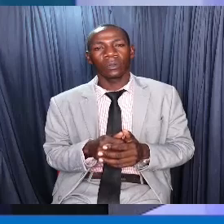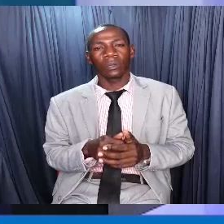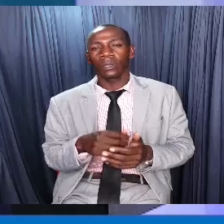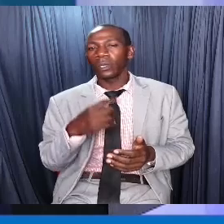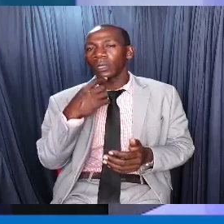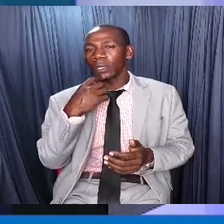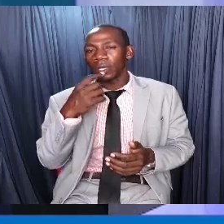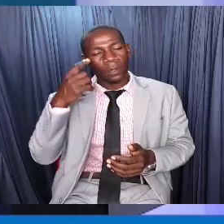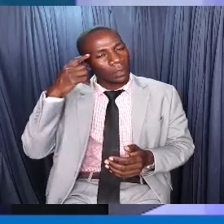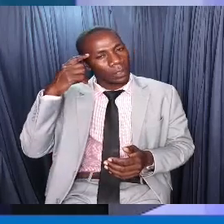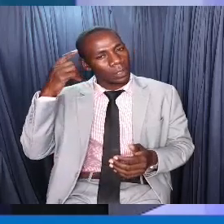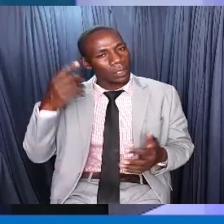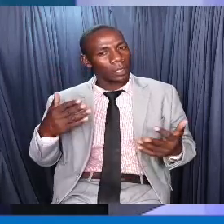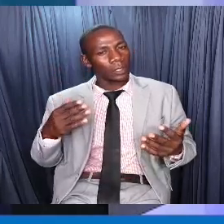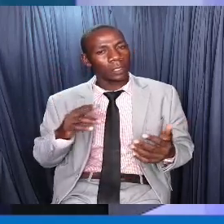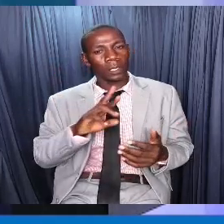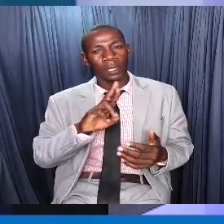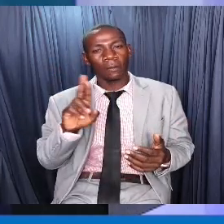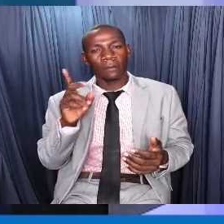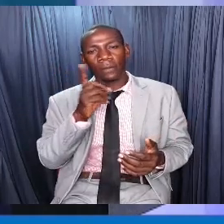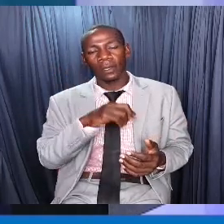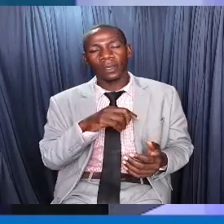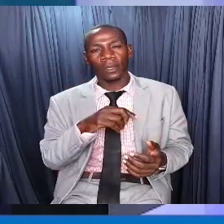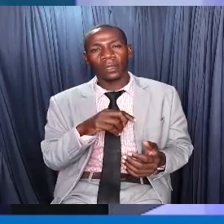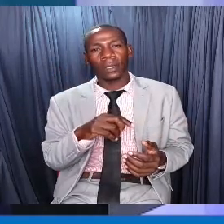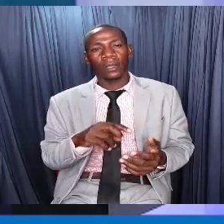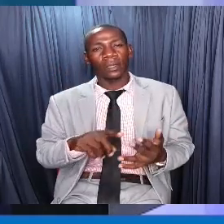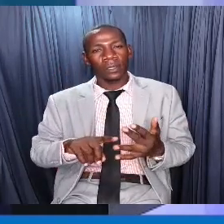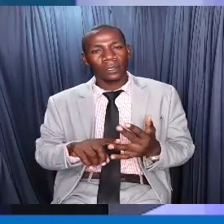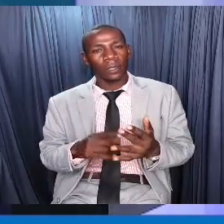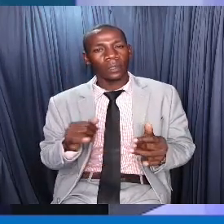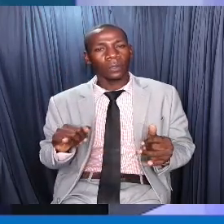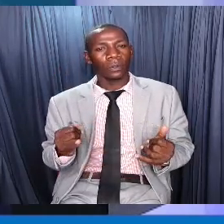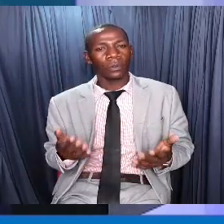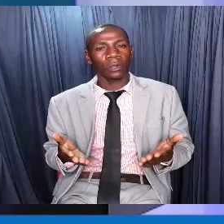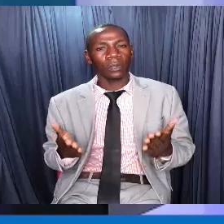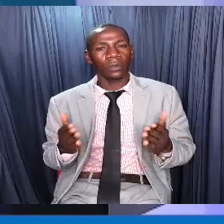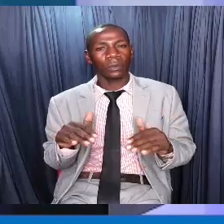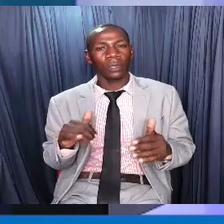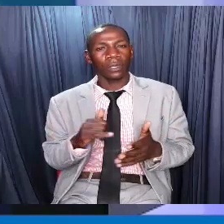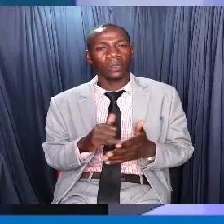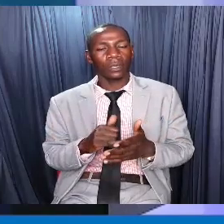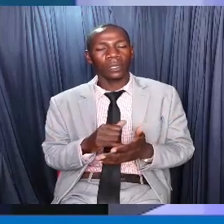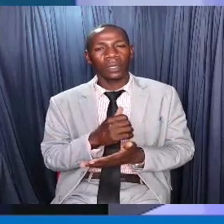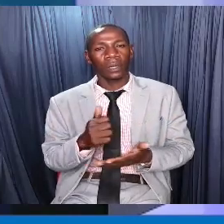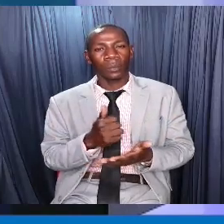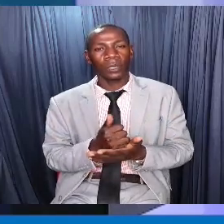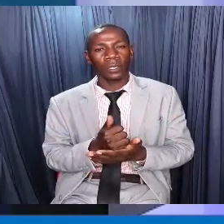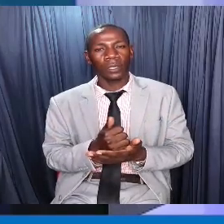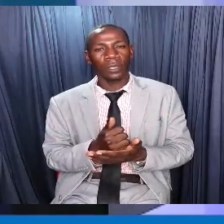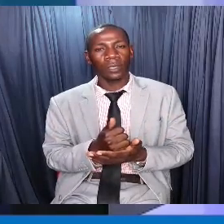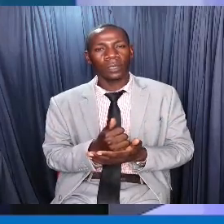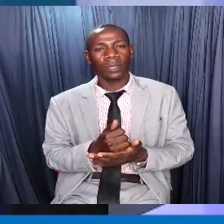Wakasema tumefikiri mambo haya yameisha. They said maybe we thought this time has come. So the apostles are still doing this. Bwana Yesu asifiwe sana.